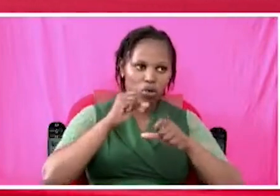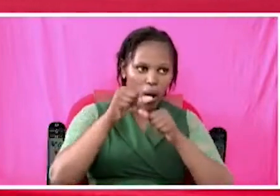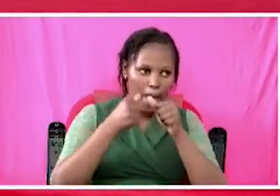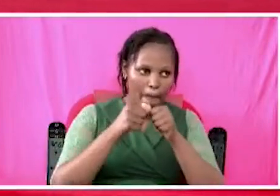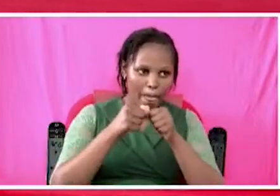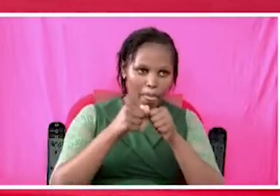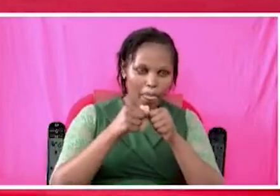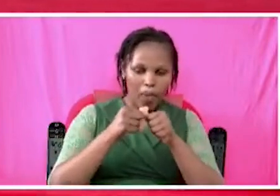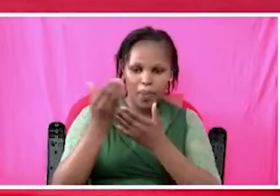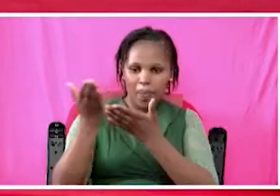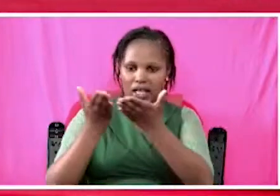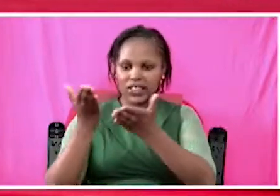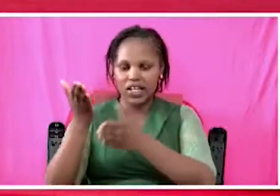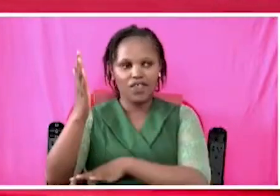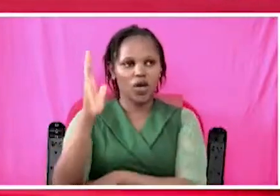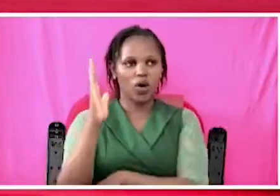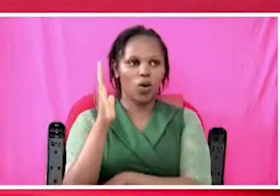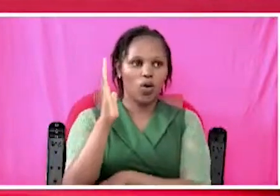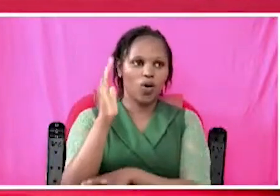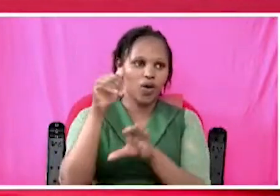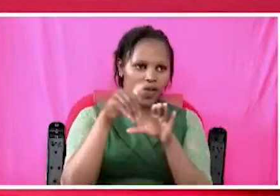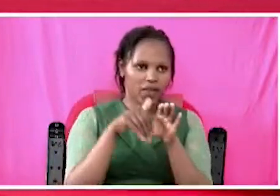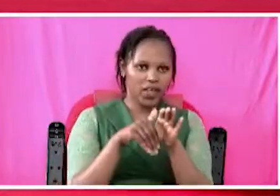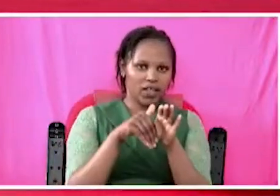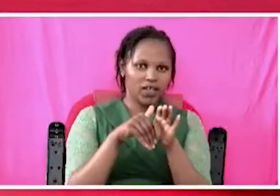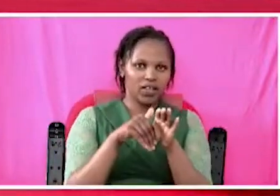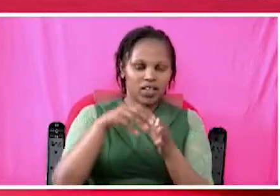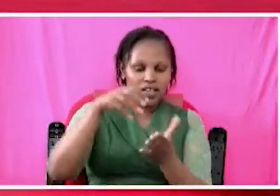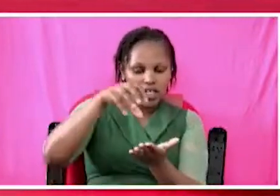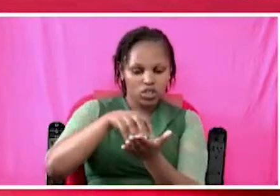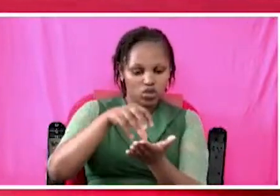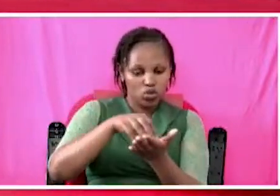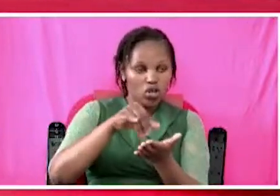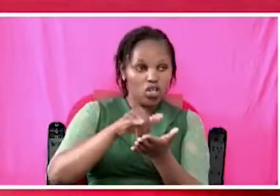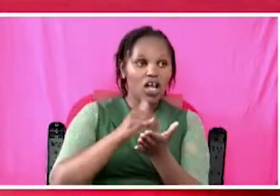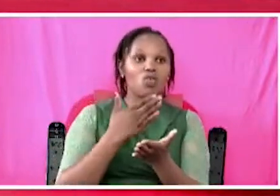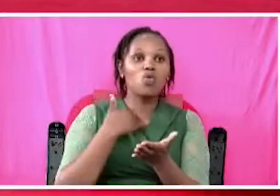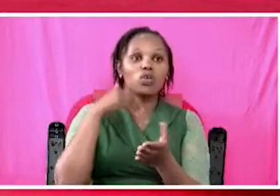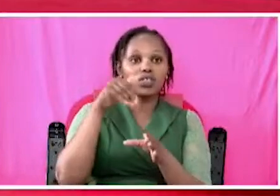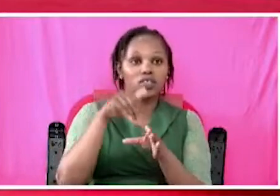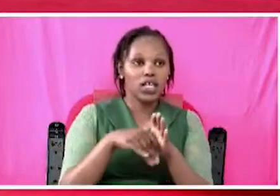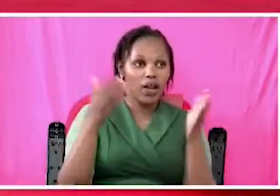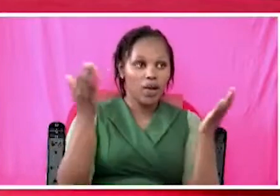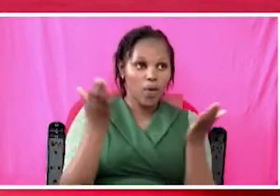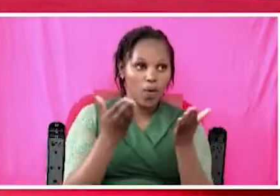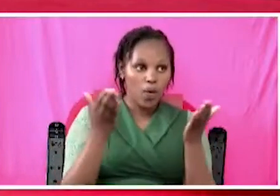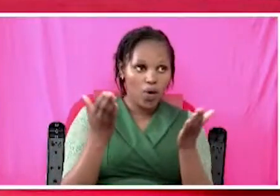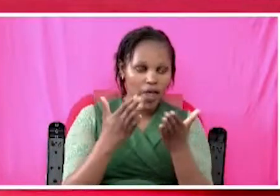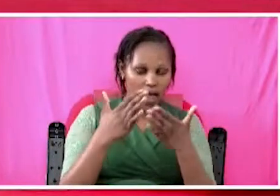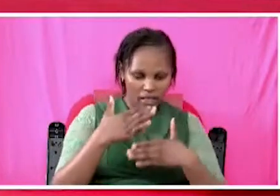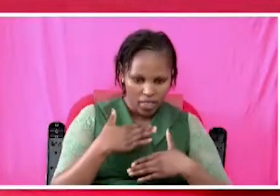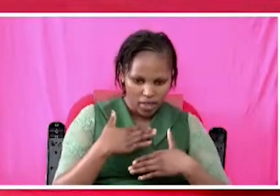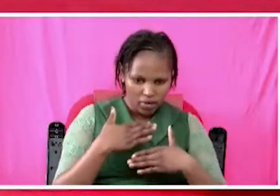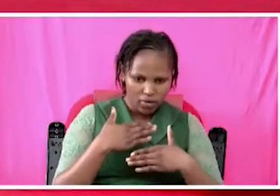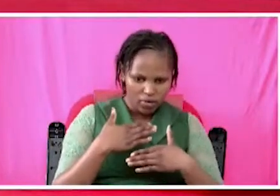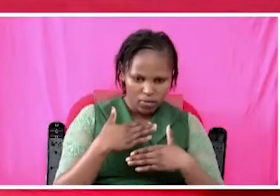God in the situation that he was in, where the honor of God was not